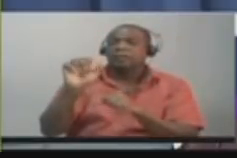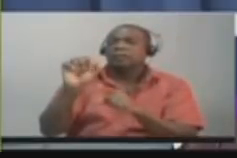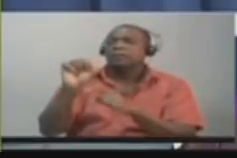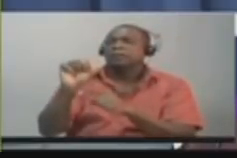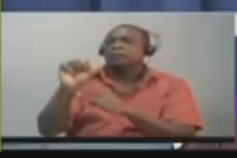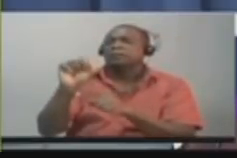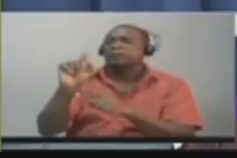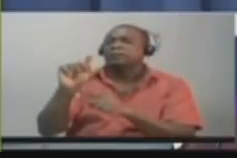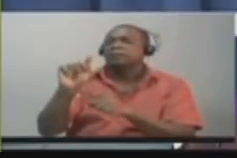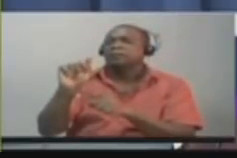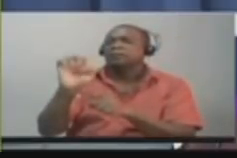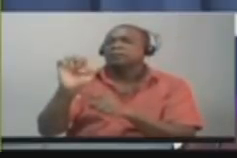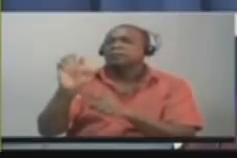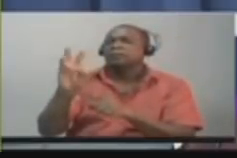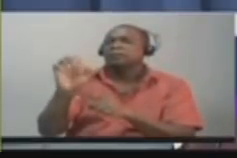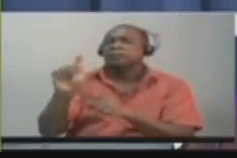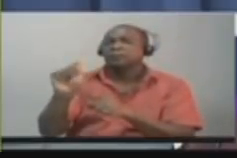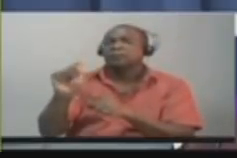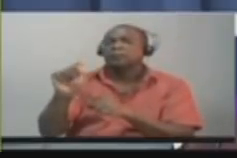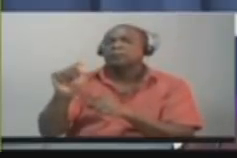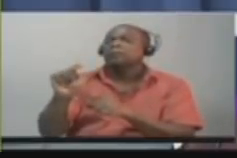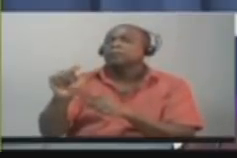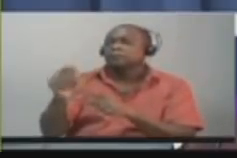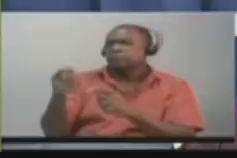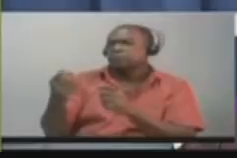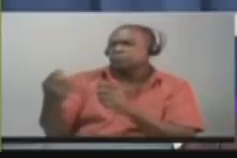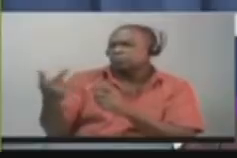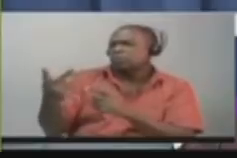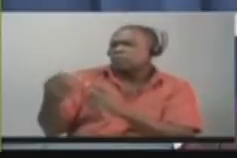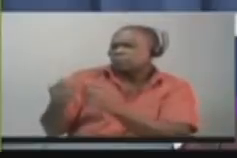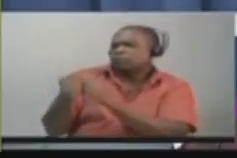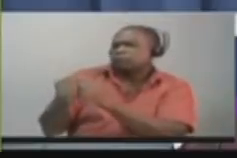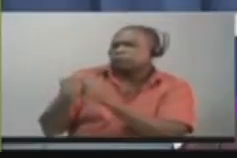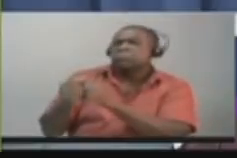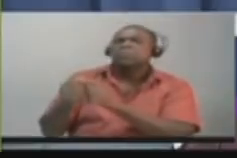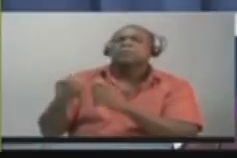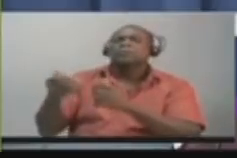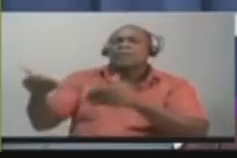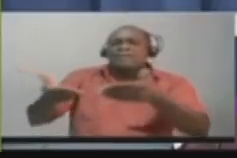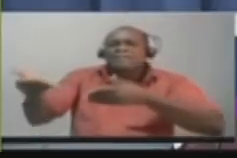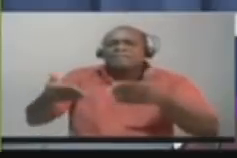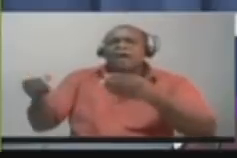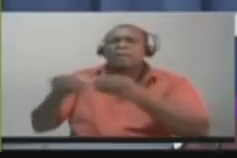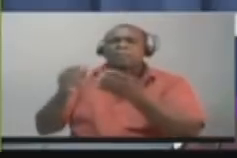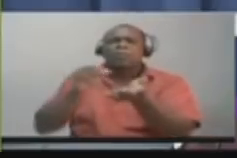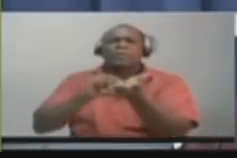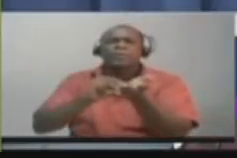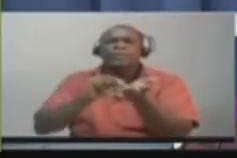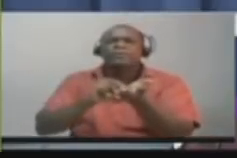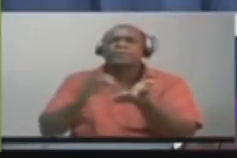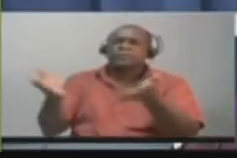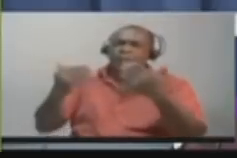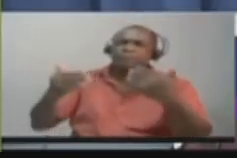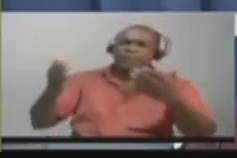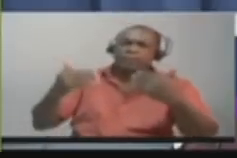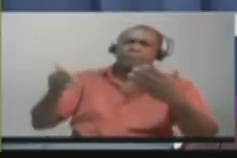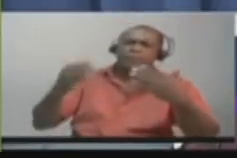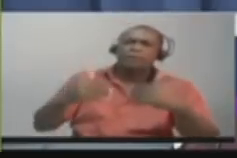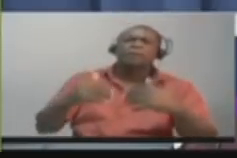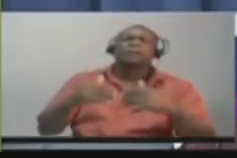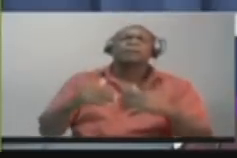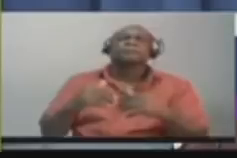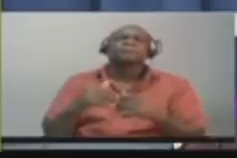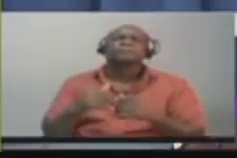very closely to bring out more and more nurses. Not only nurses, we have expanded it as an encouragement